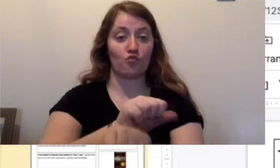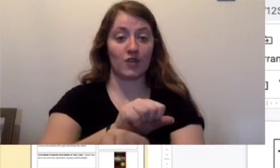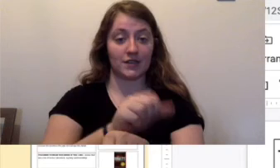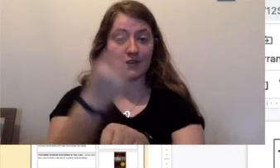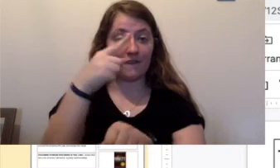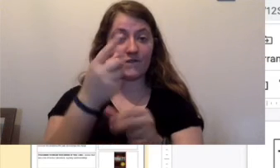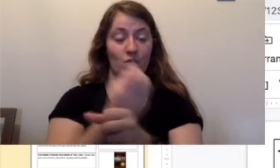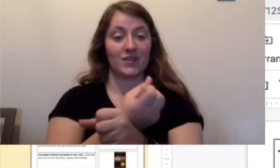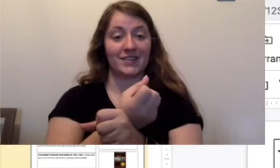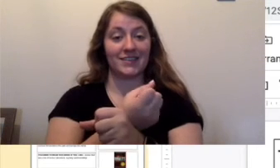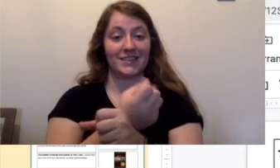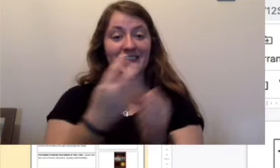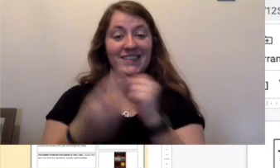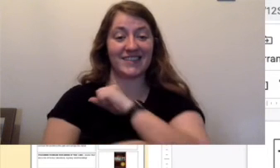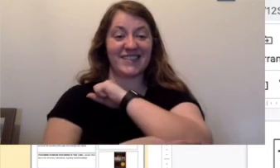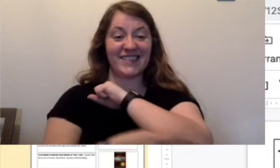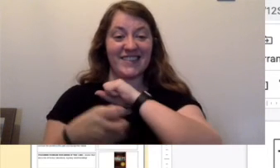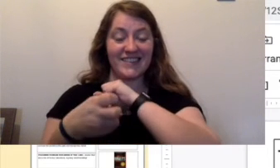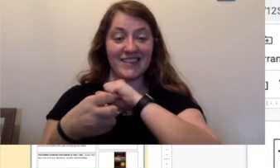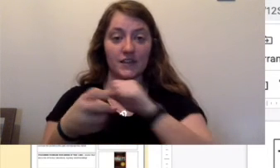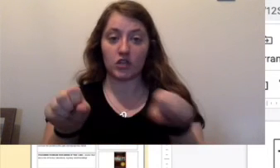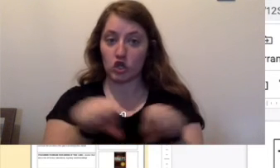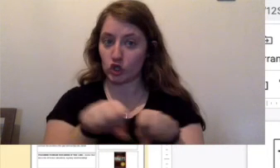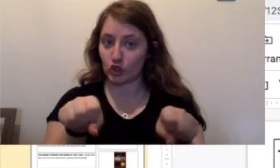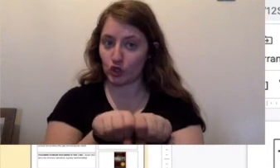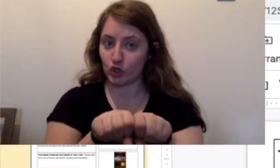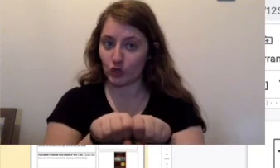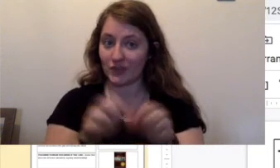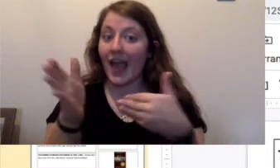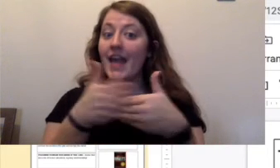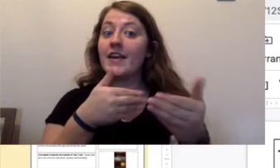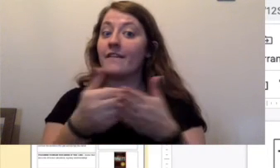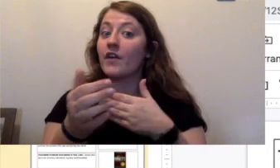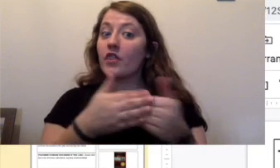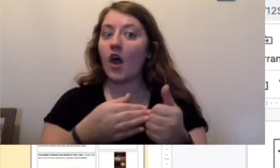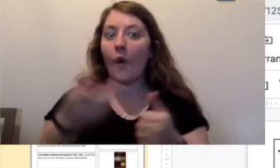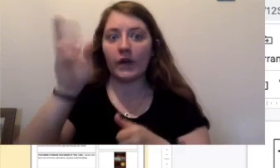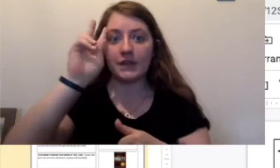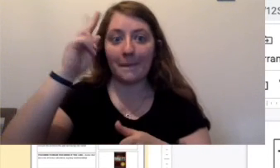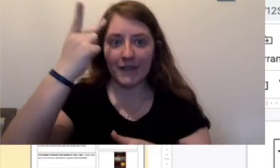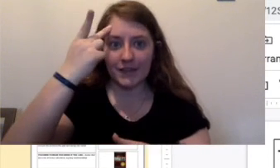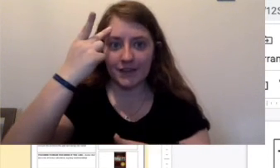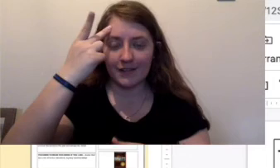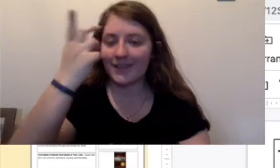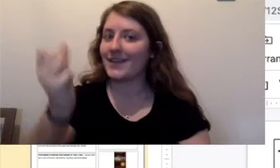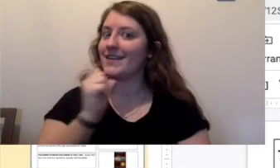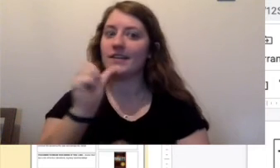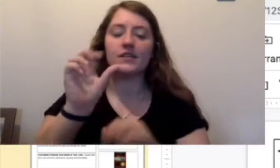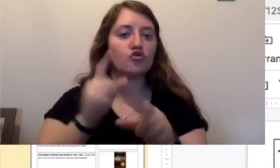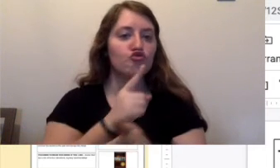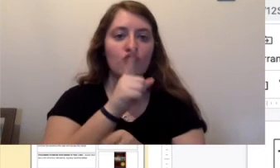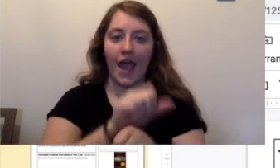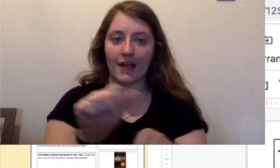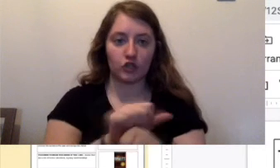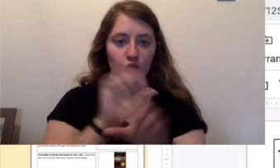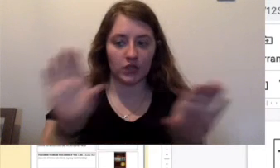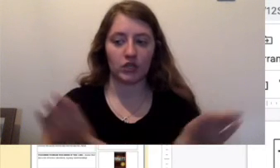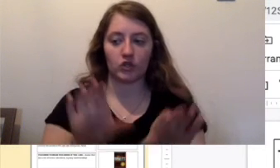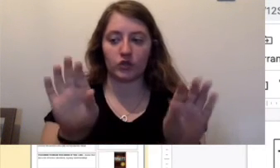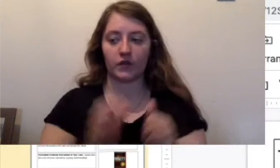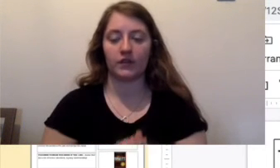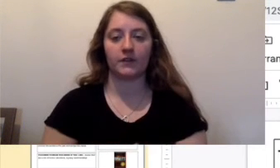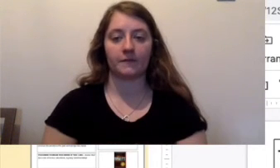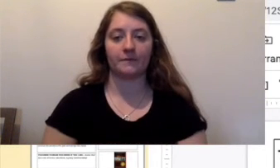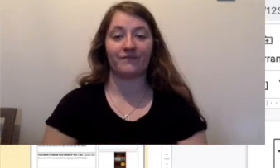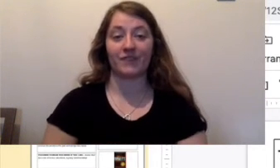pair of shoes, even though it was just a misunderstanding, and he was innocent. So, as a result of that,